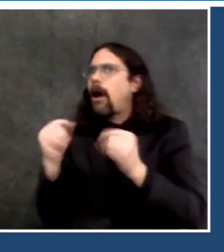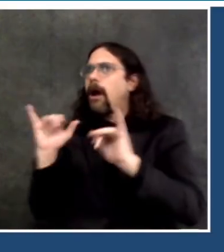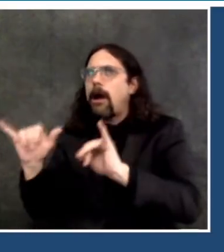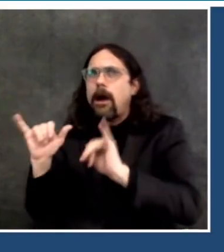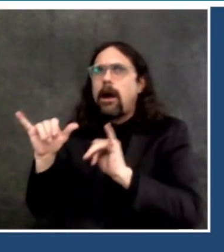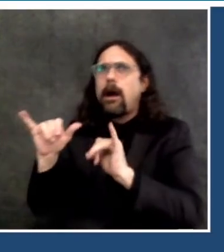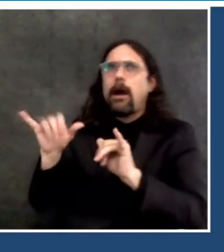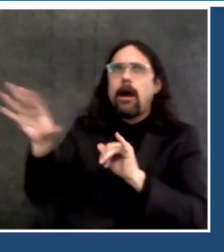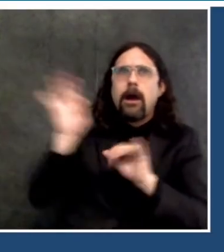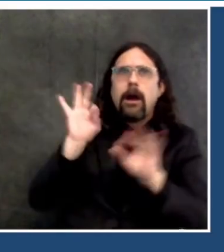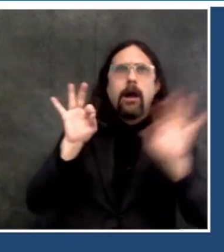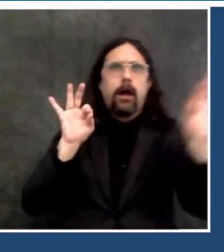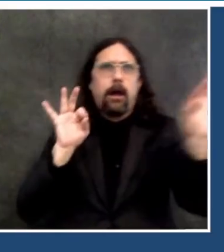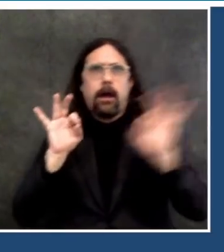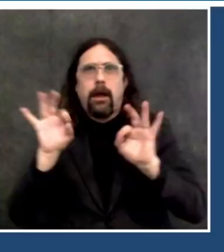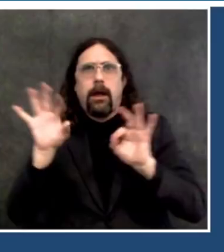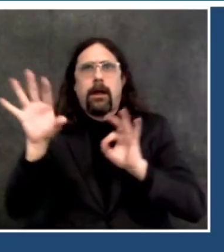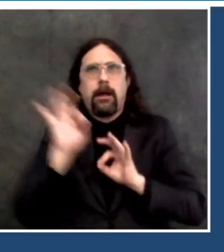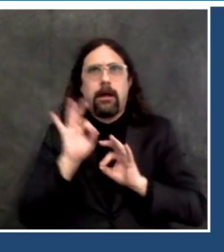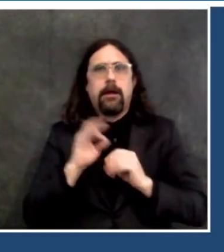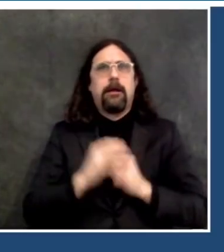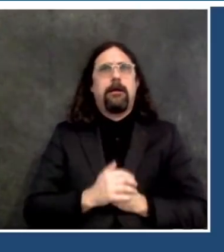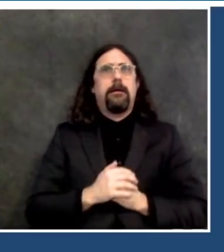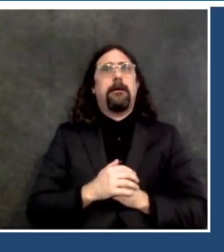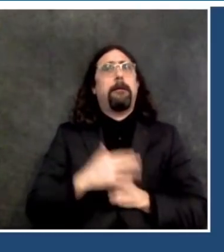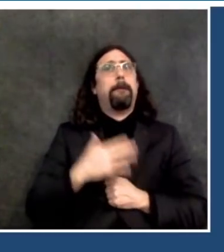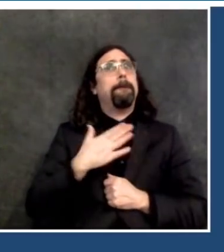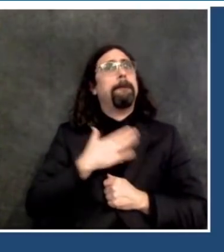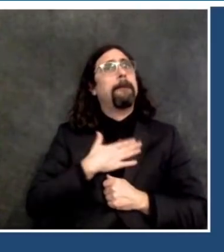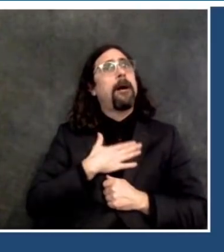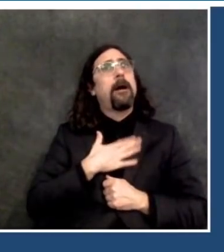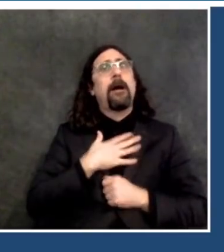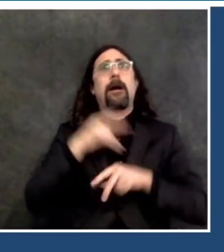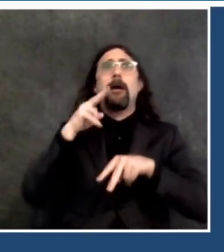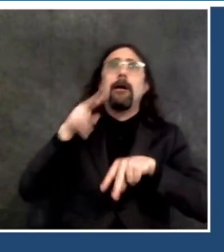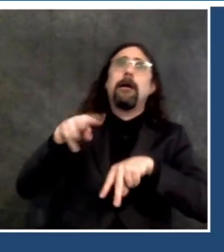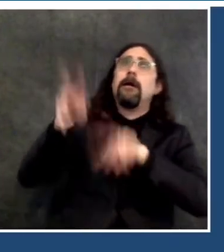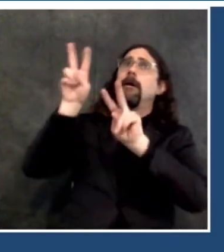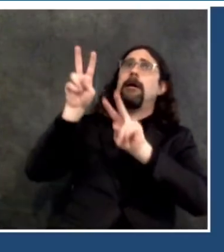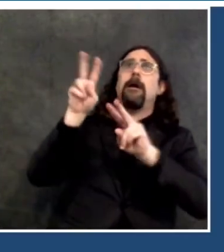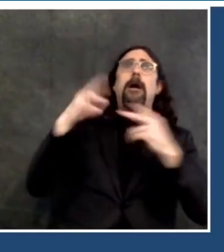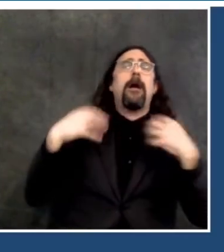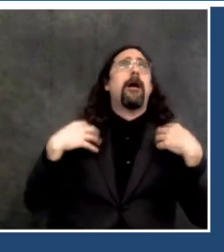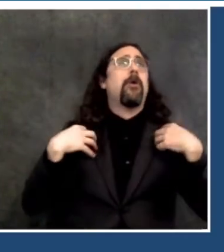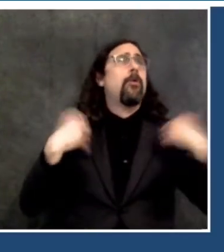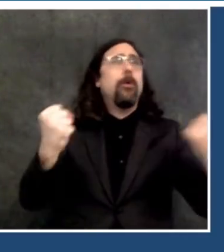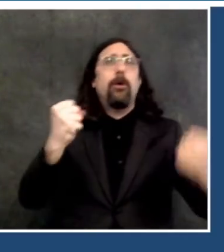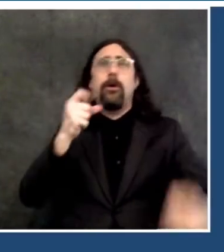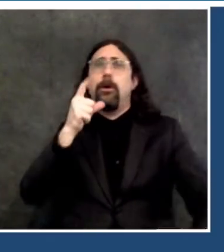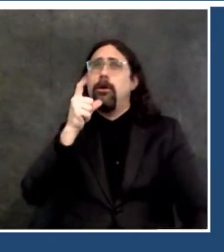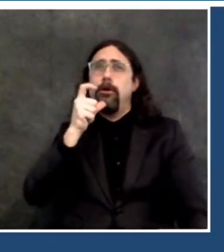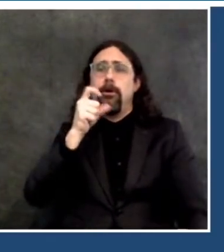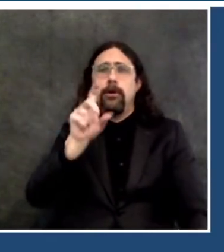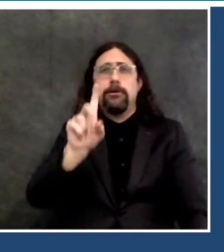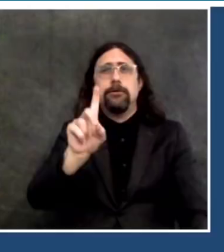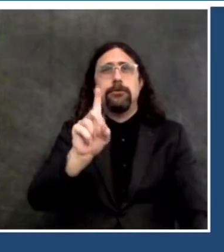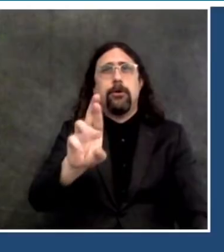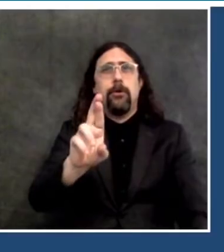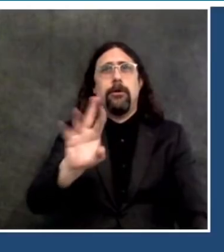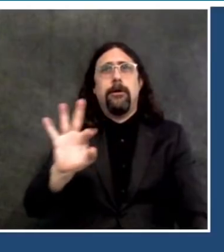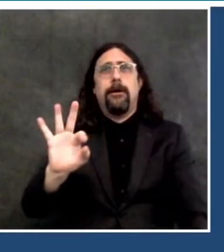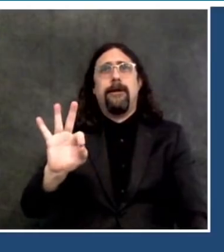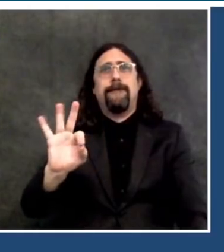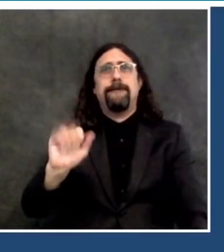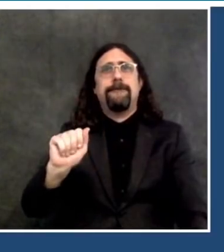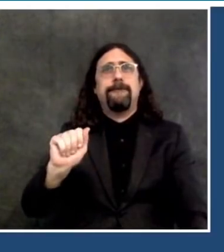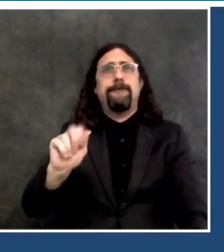is Dr. Anthony Fauci. And even with that wonderful, reassuring voice and that knowledge and that wisdom, he's the first to say there's a